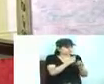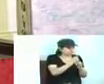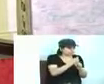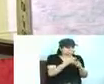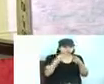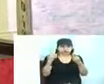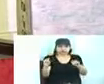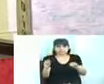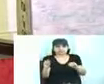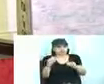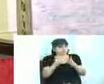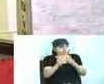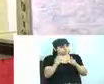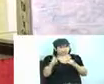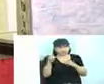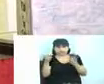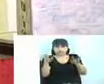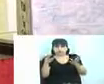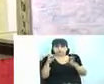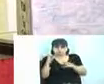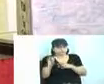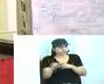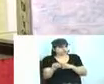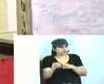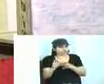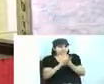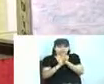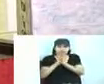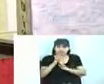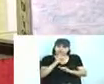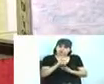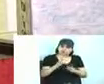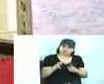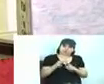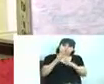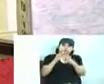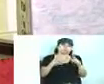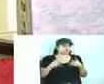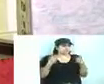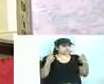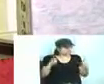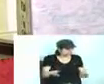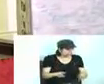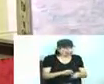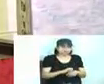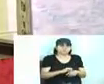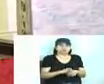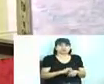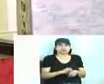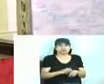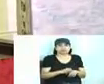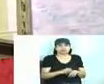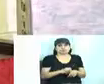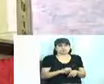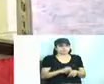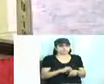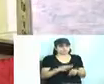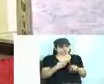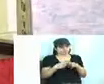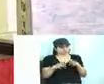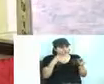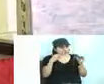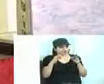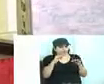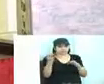whatever else it is that we want to do in order to turn this into a really special event. There's a brief description of what the play is. It's actually